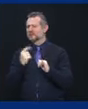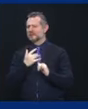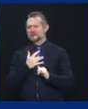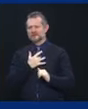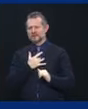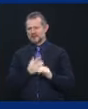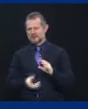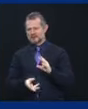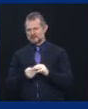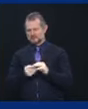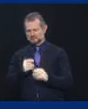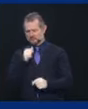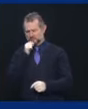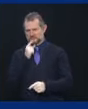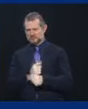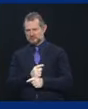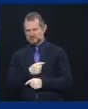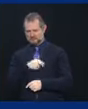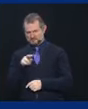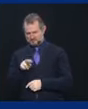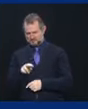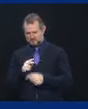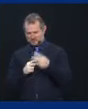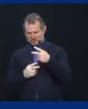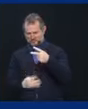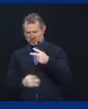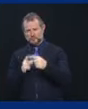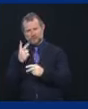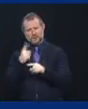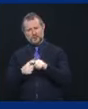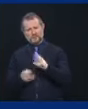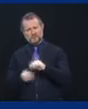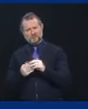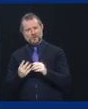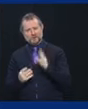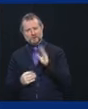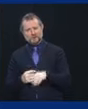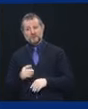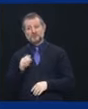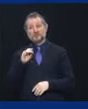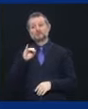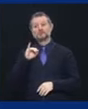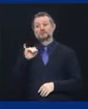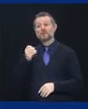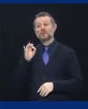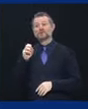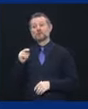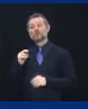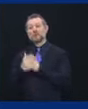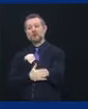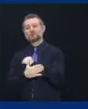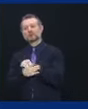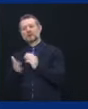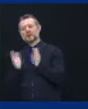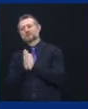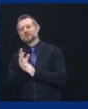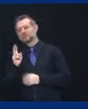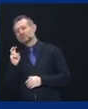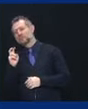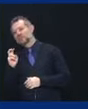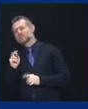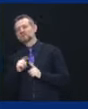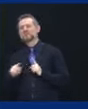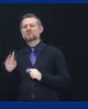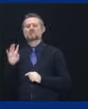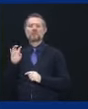explain. Jefferson County requested 400 to 1,000 doses last week and got none. Samaritan Medical Center